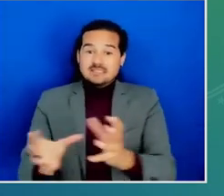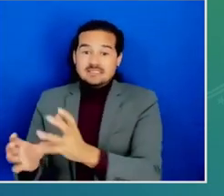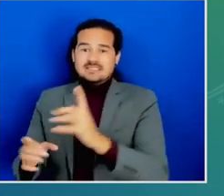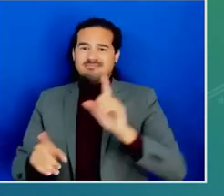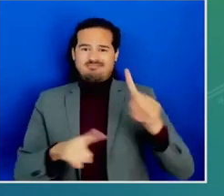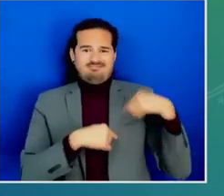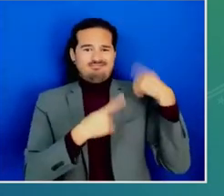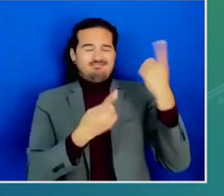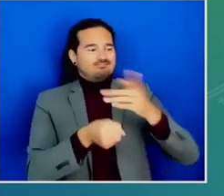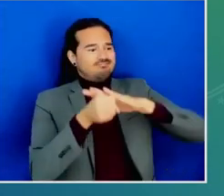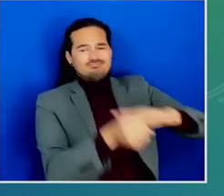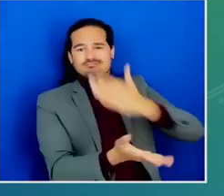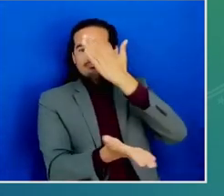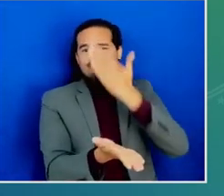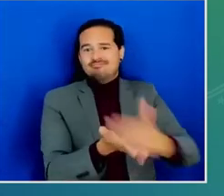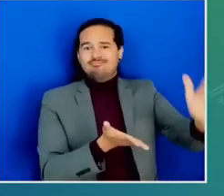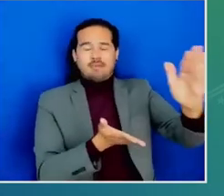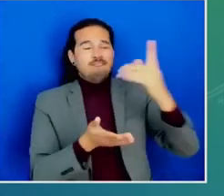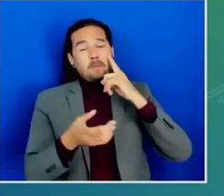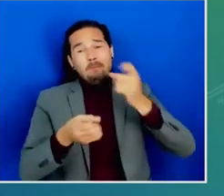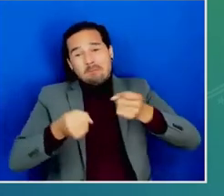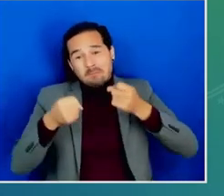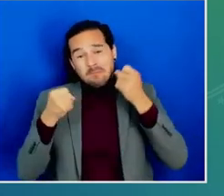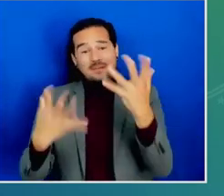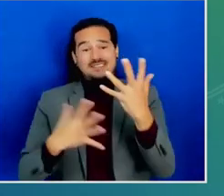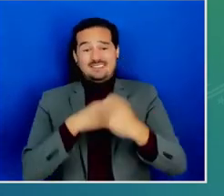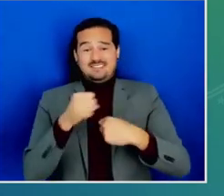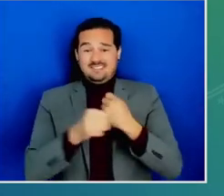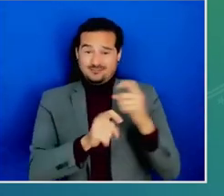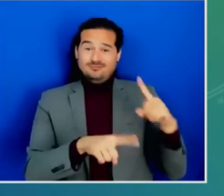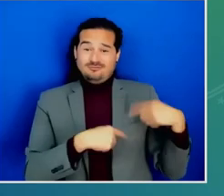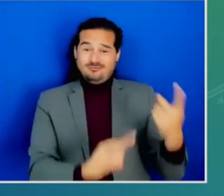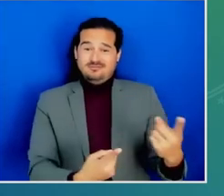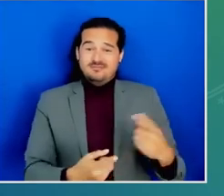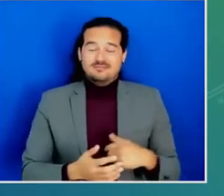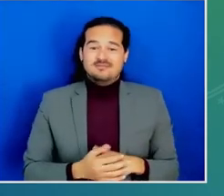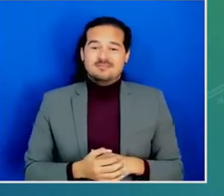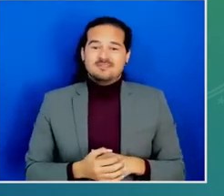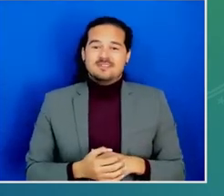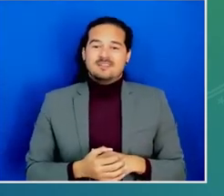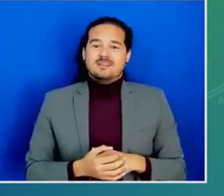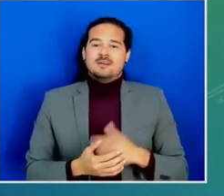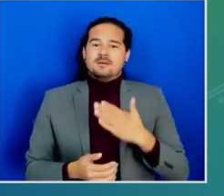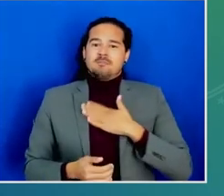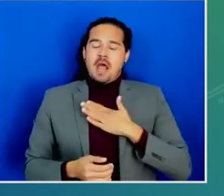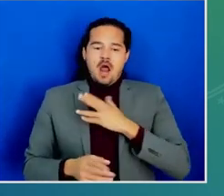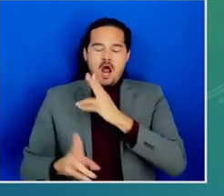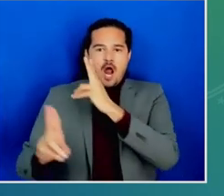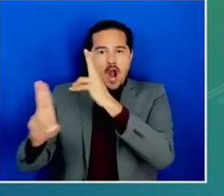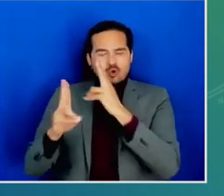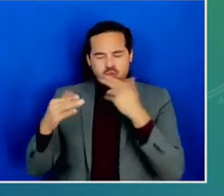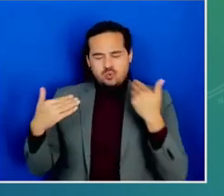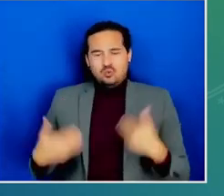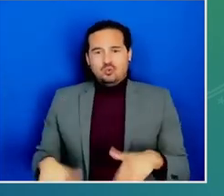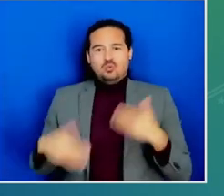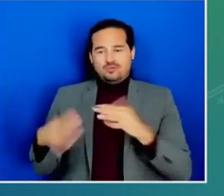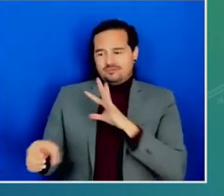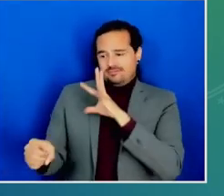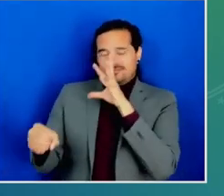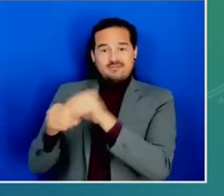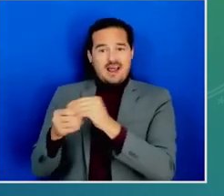systematically disadvantaged for years. It will be my incredible honor to help turn